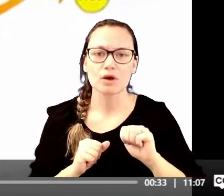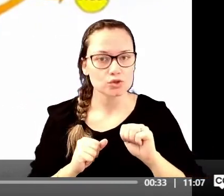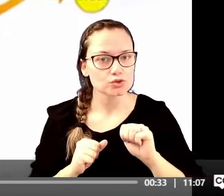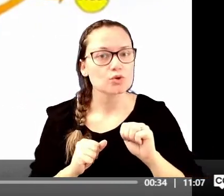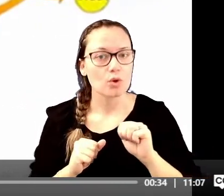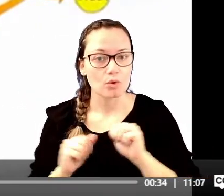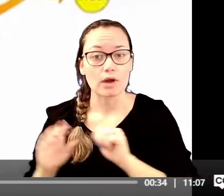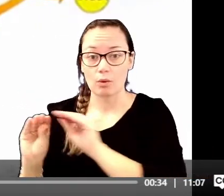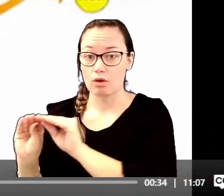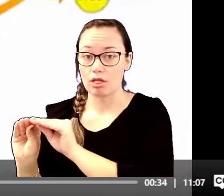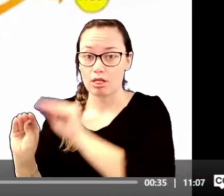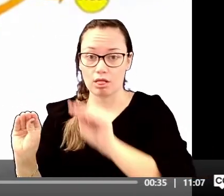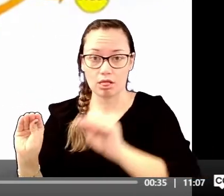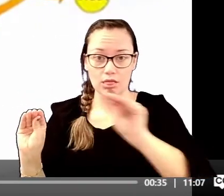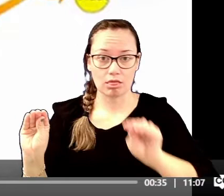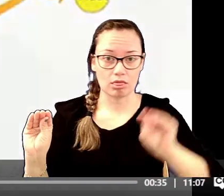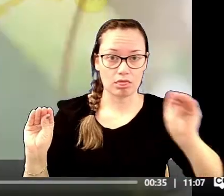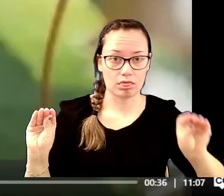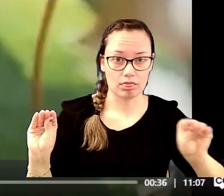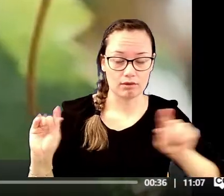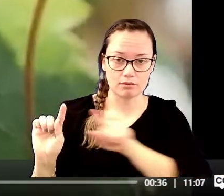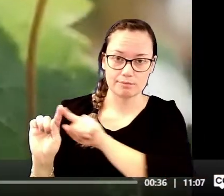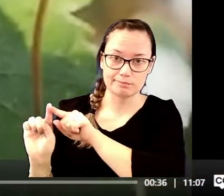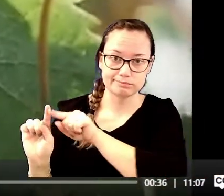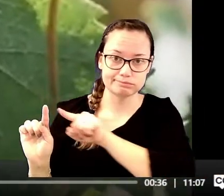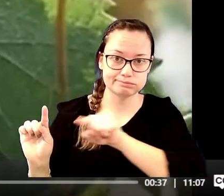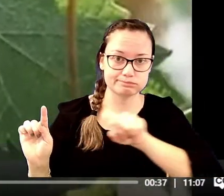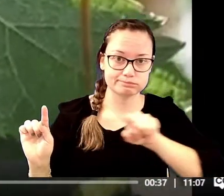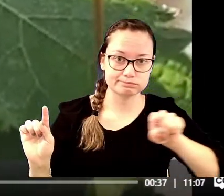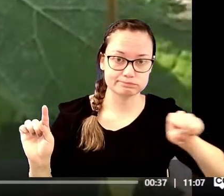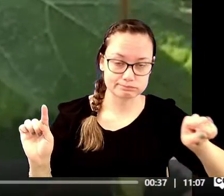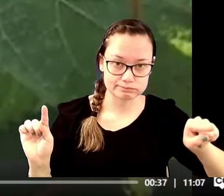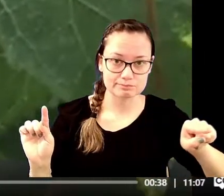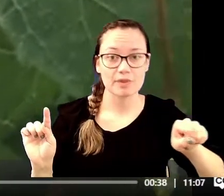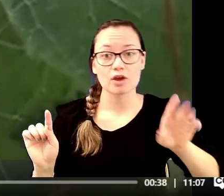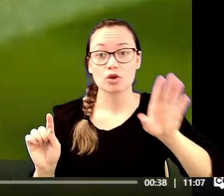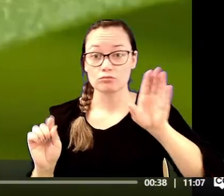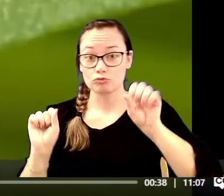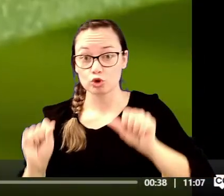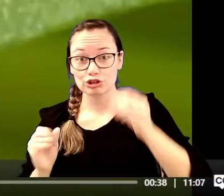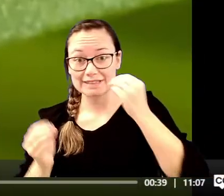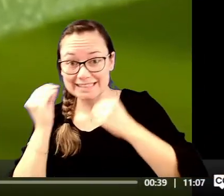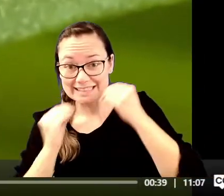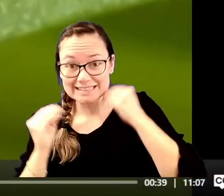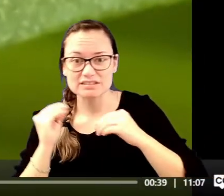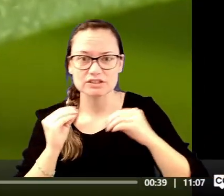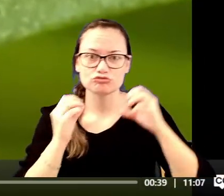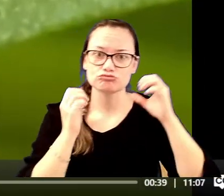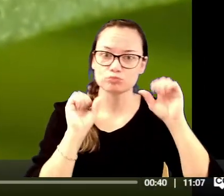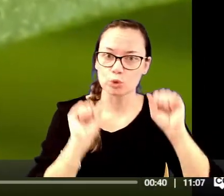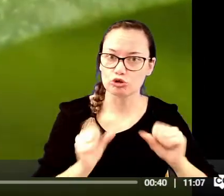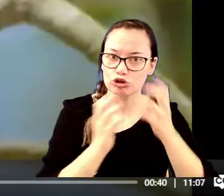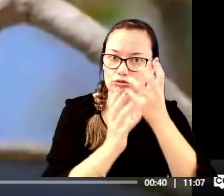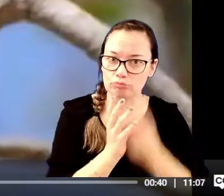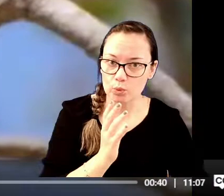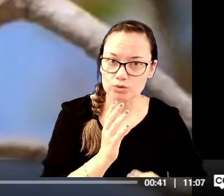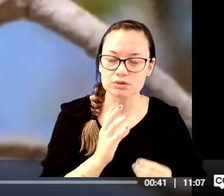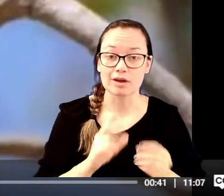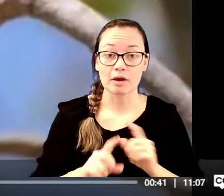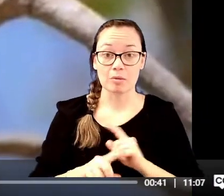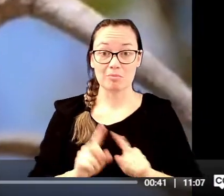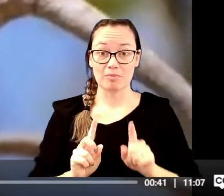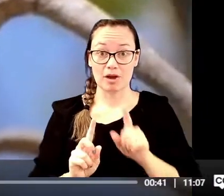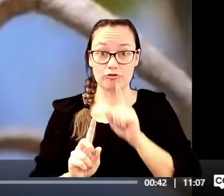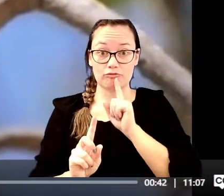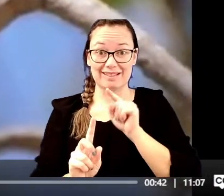every step along that pathway, energy is going to be consumed, energy is going to be lost, passed on to the next. But at no point